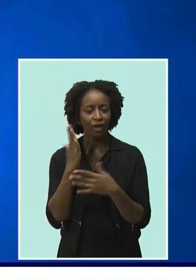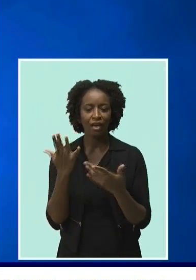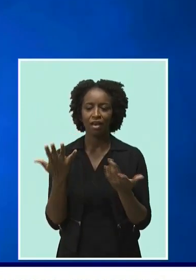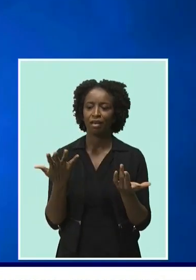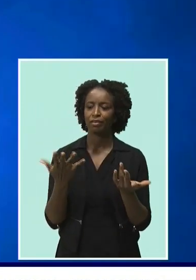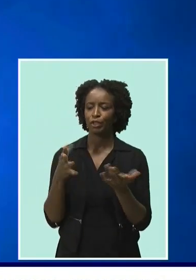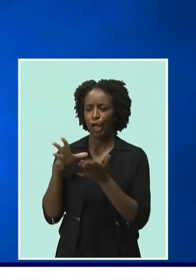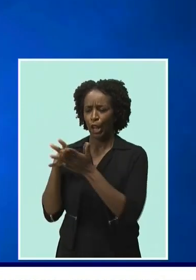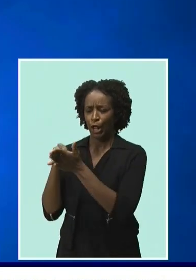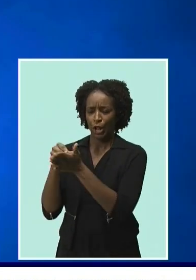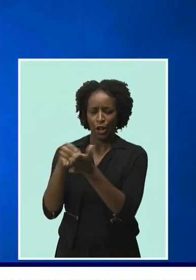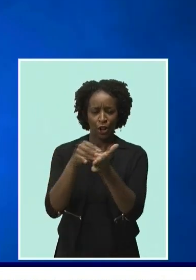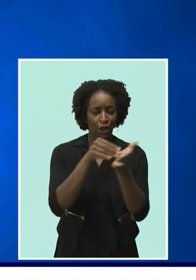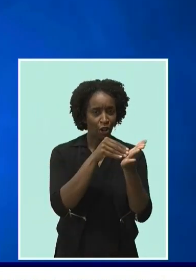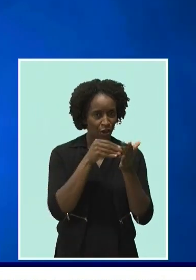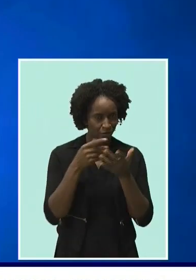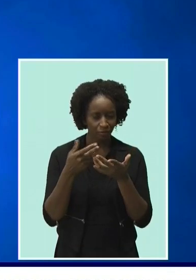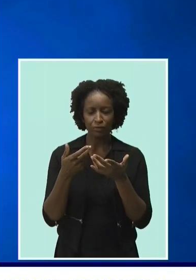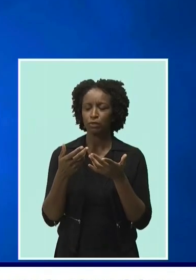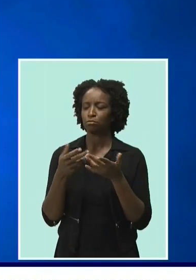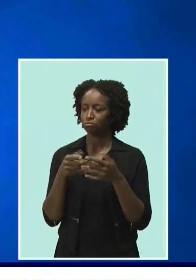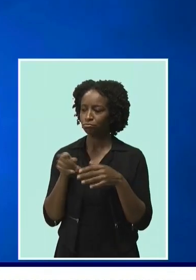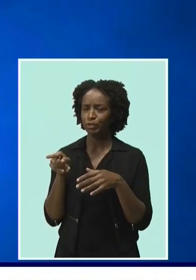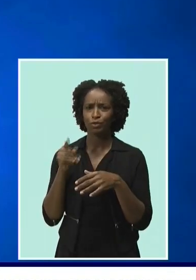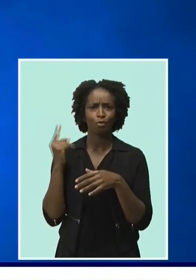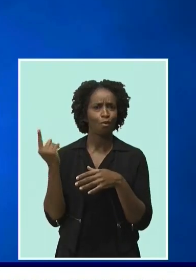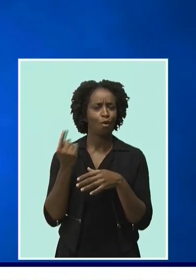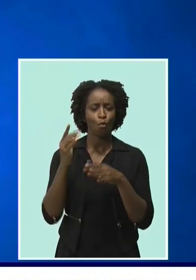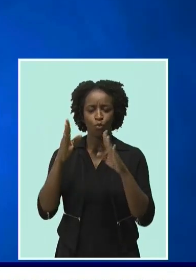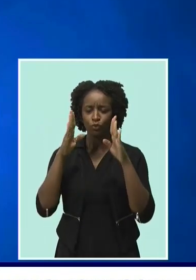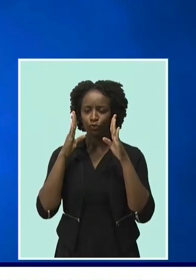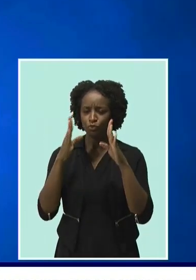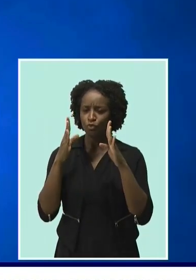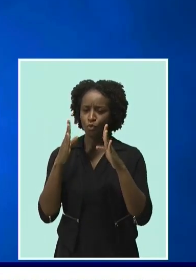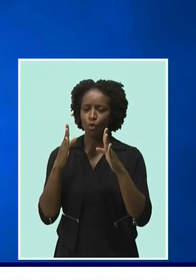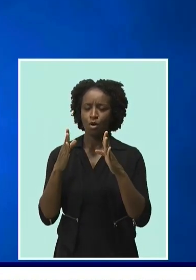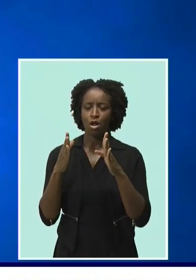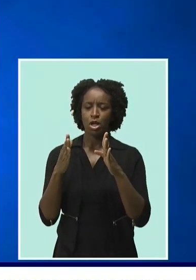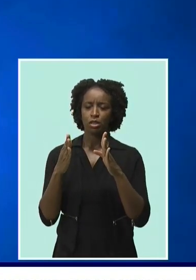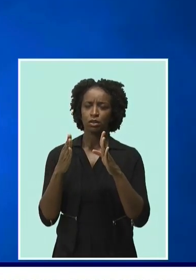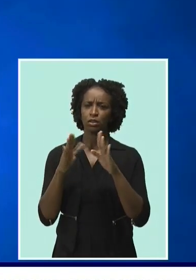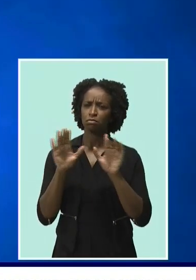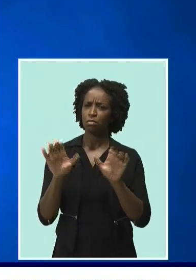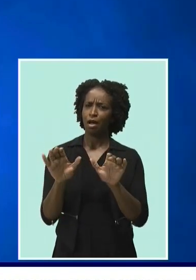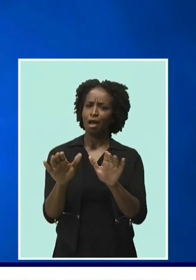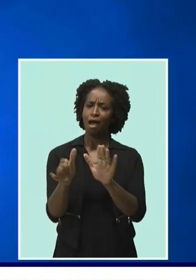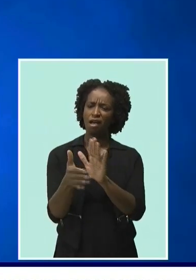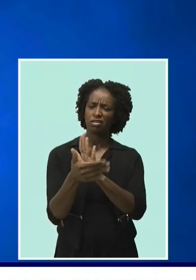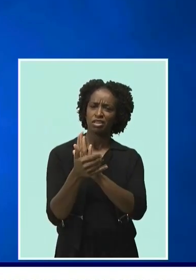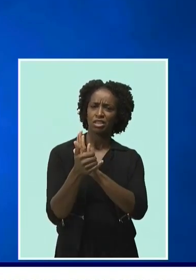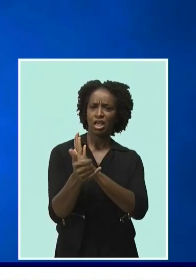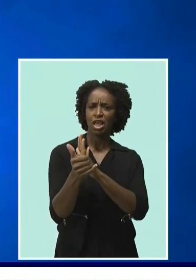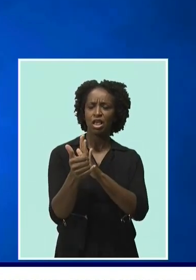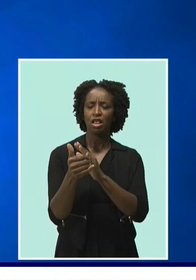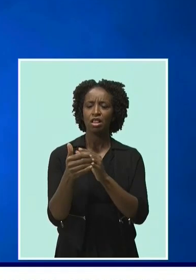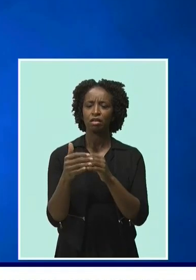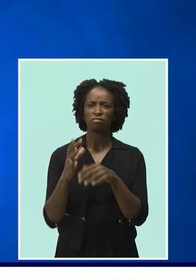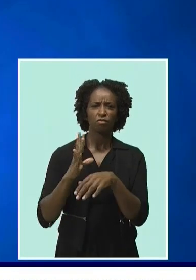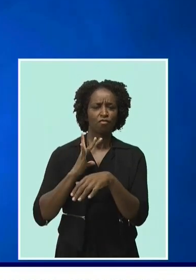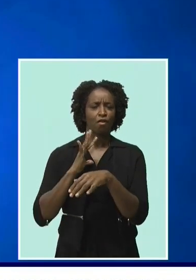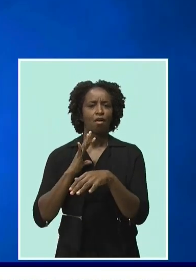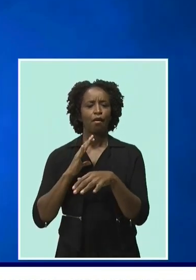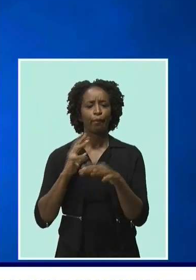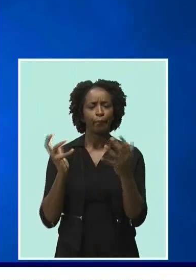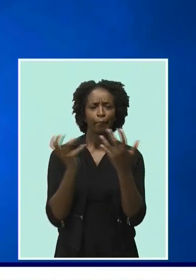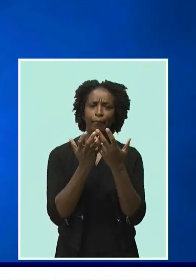professional standards were always maintained. A man of many talents, Dennis showed that he was not only able to easily